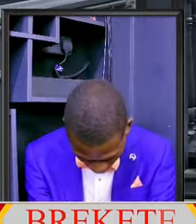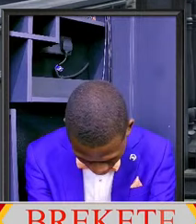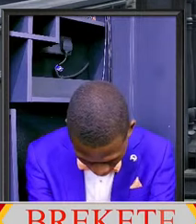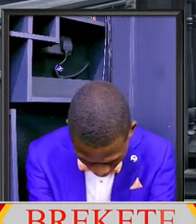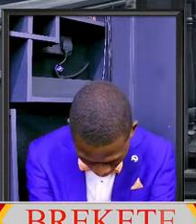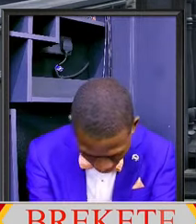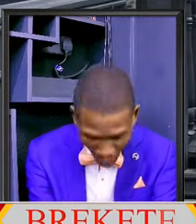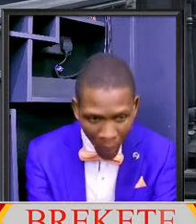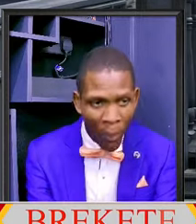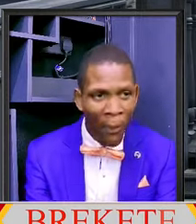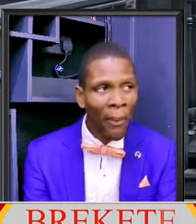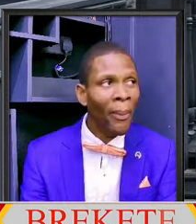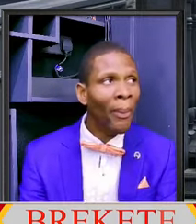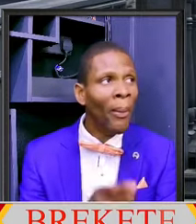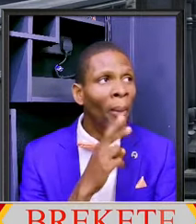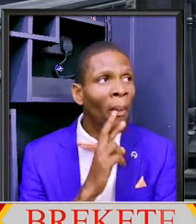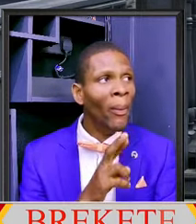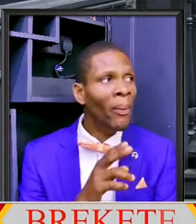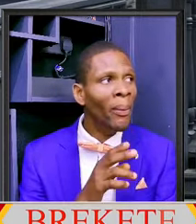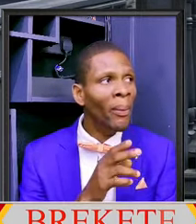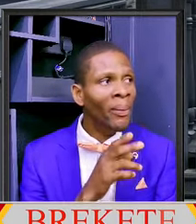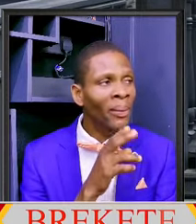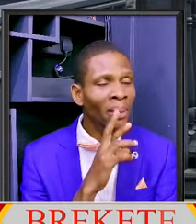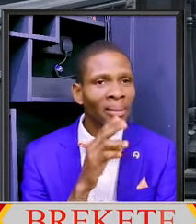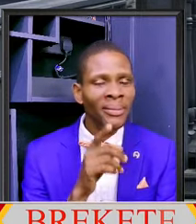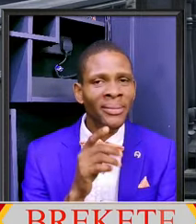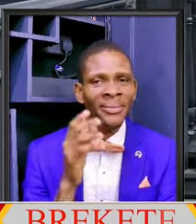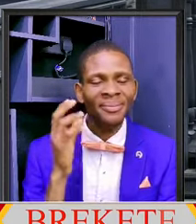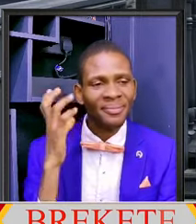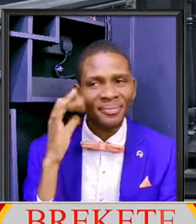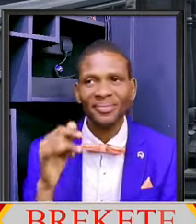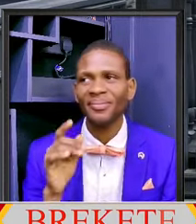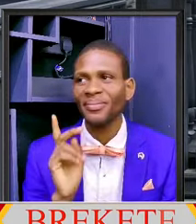When they hear respondent, they caught me warning. Ordinary, no go there.